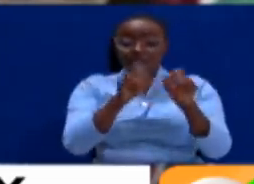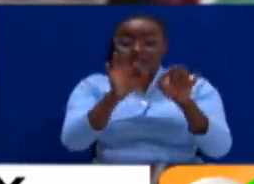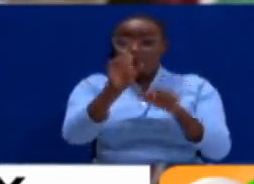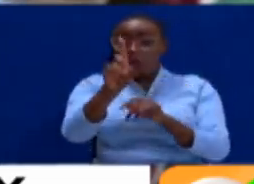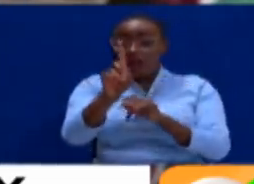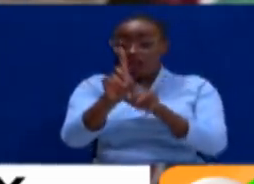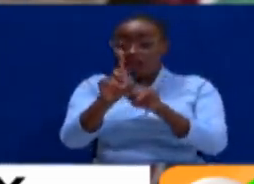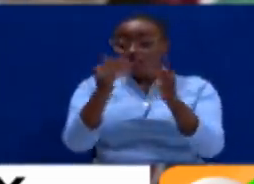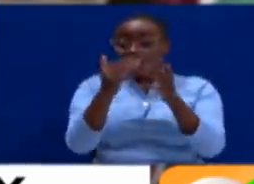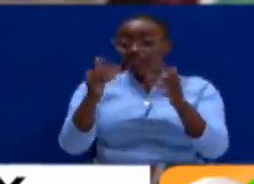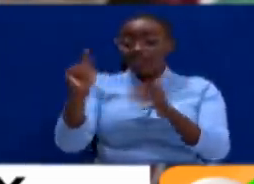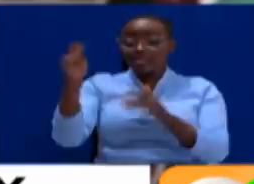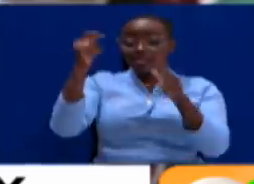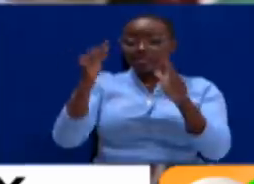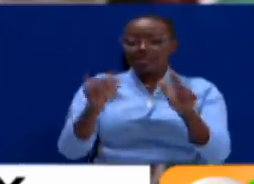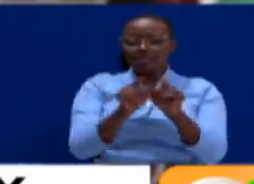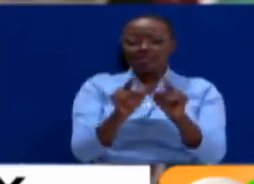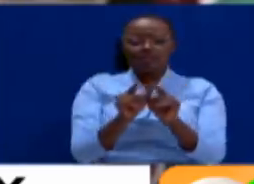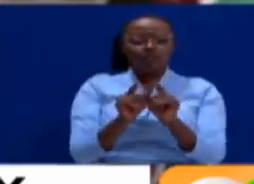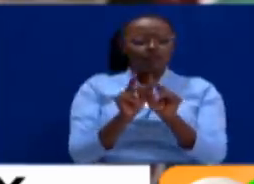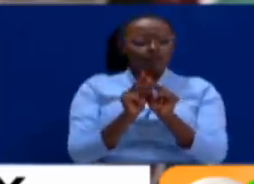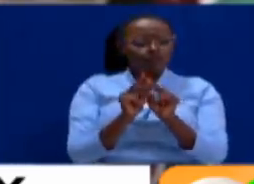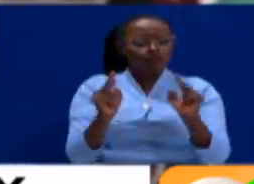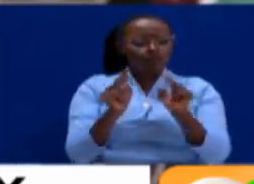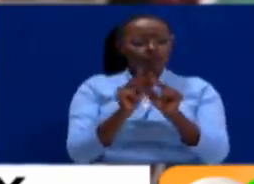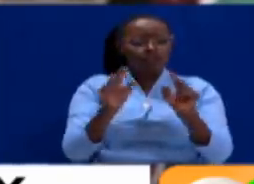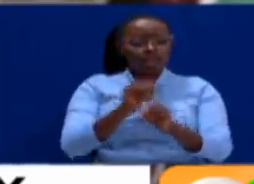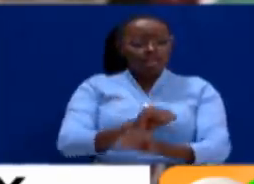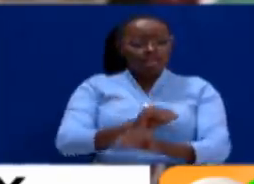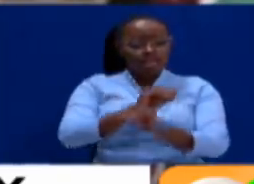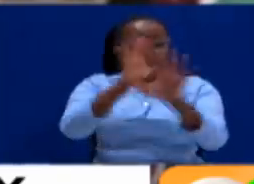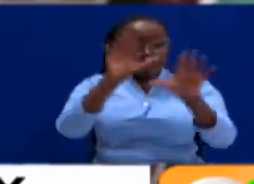one thing that Kenyans are very,